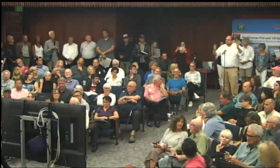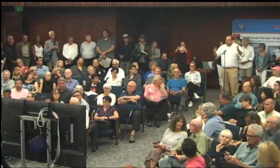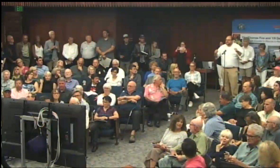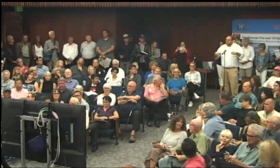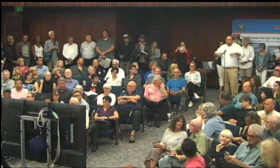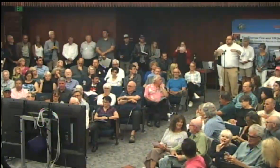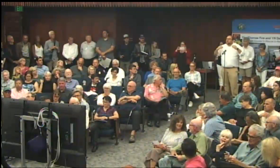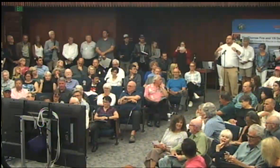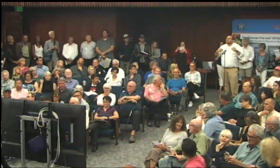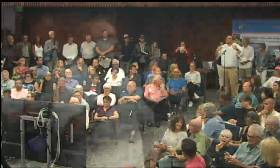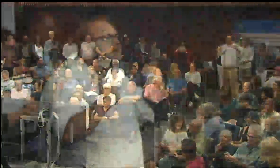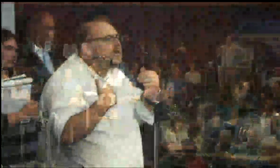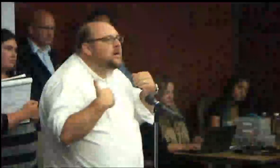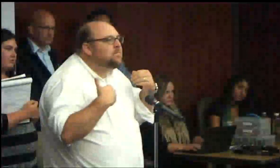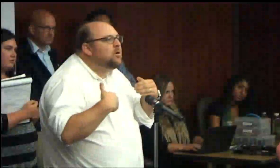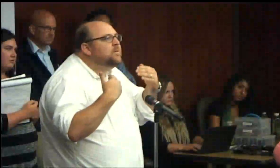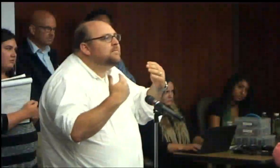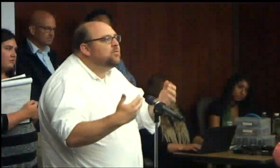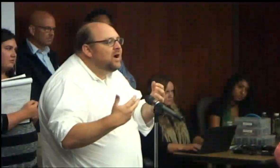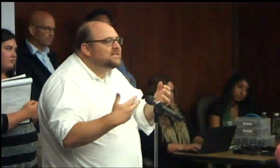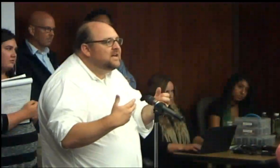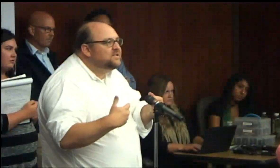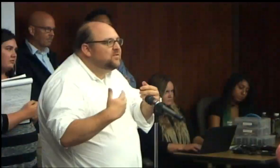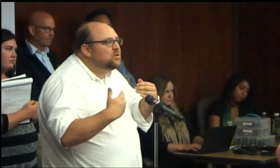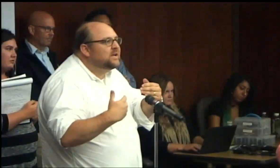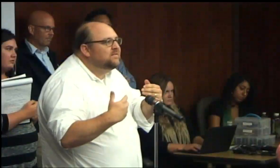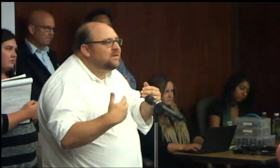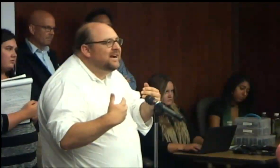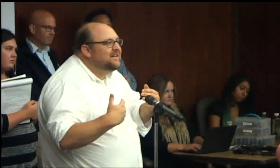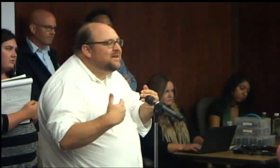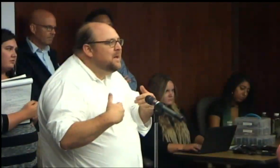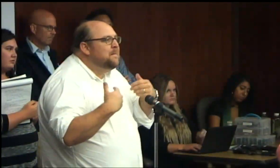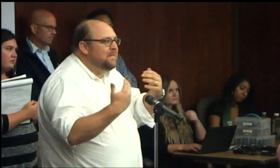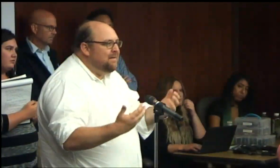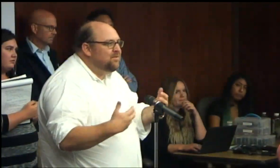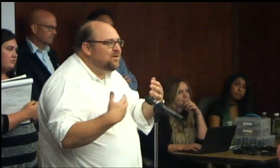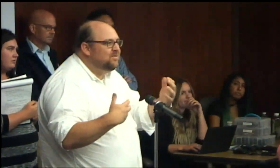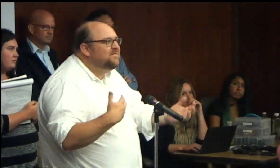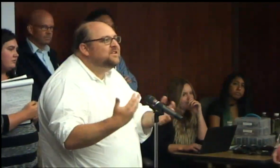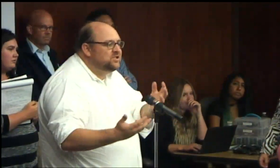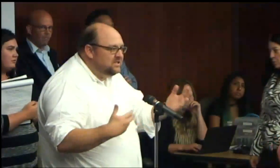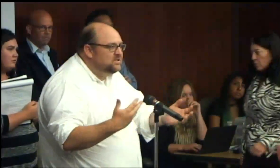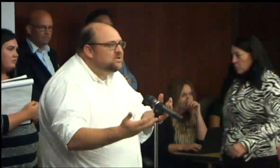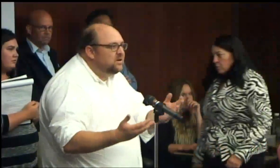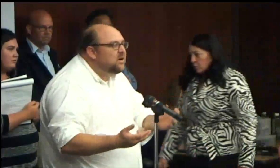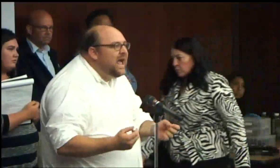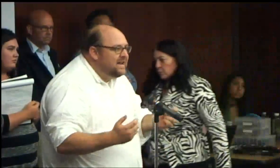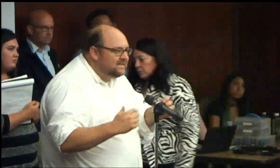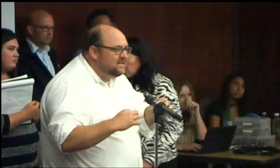kind of want it to be flooded with 10 feet of water because it's our swimming pool. Right. So that makes a lot of sense, actually.